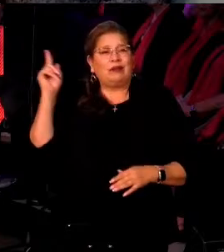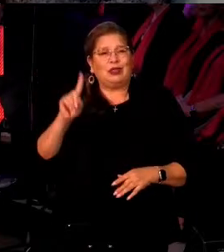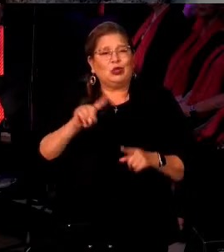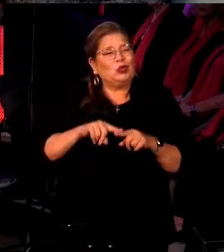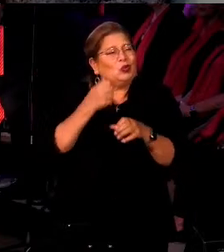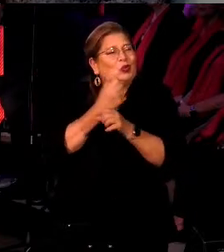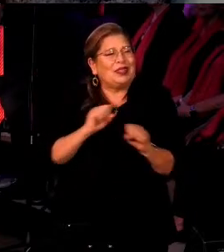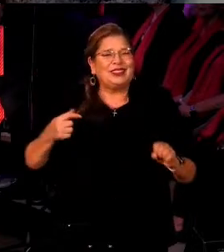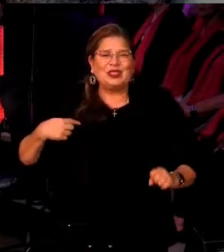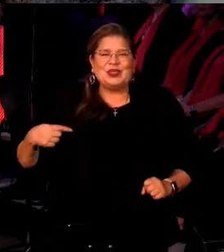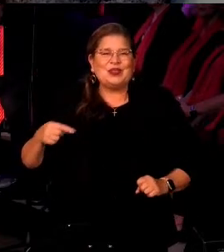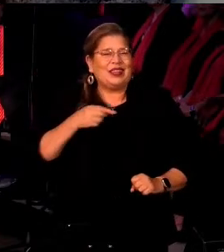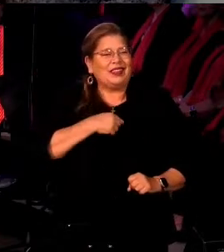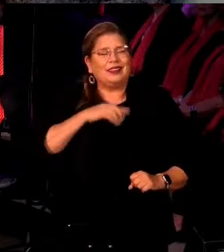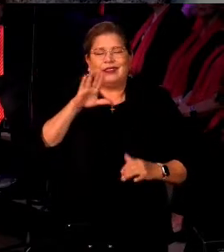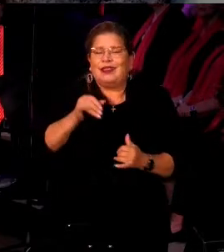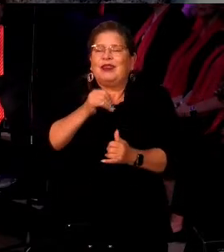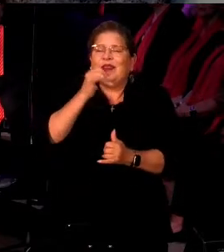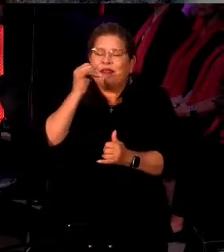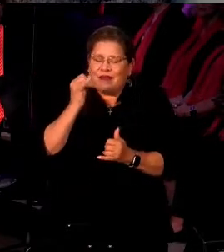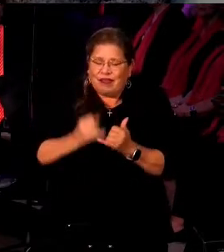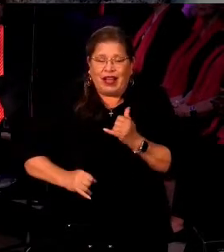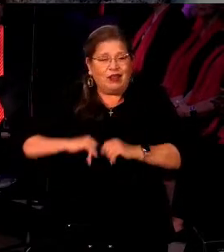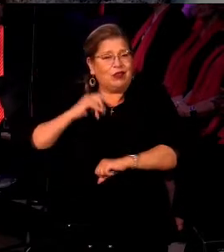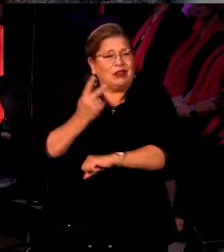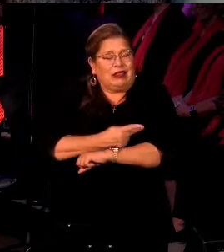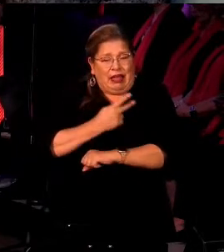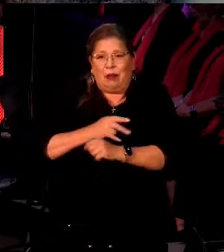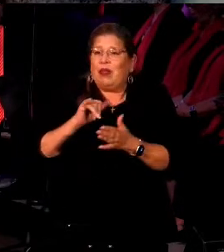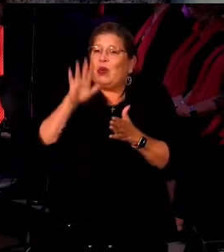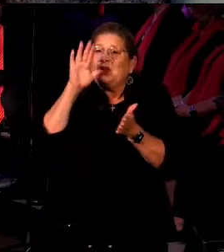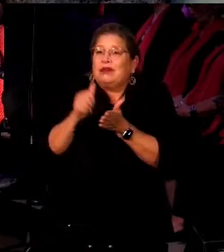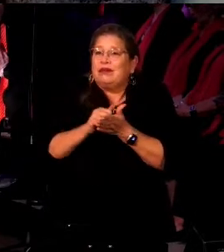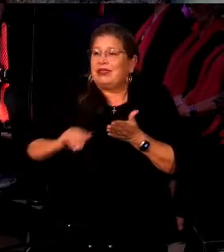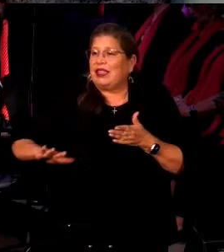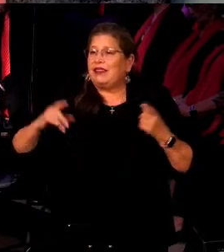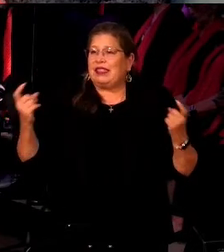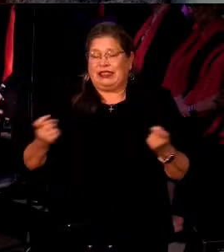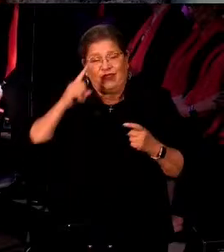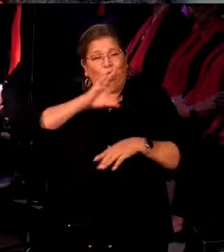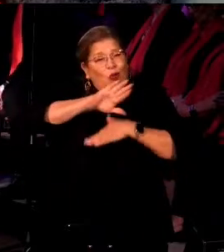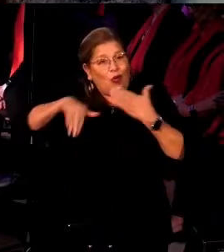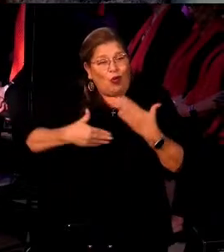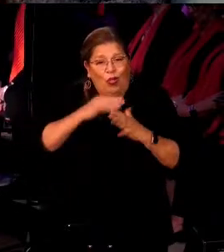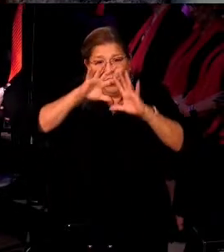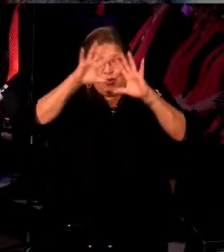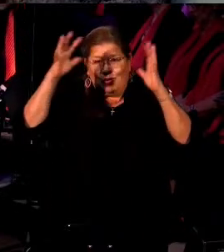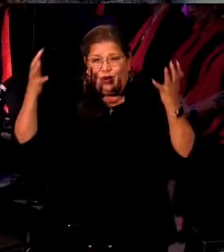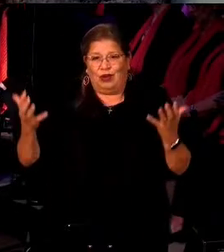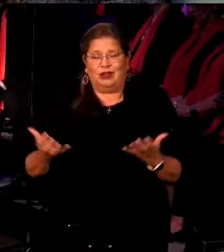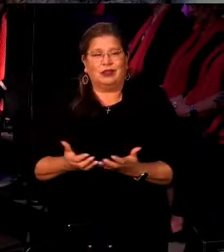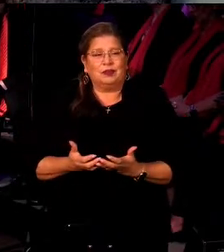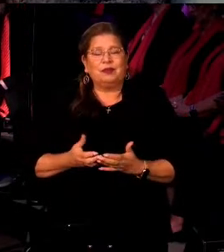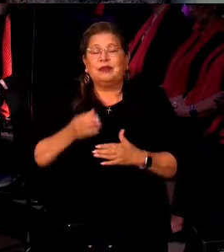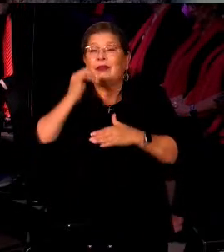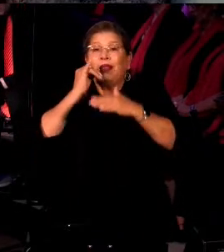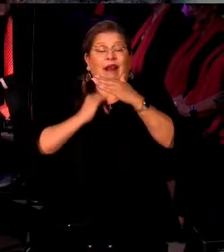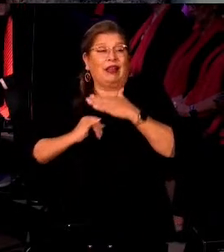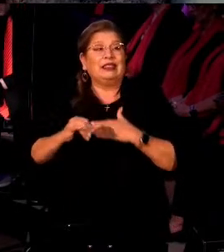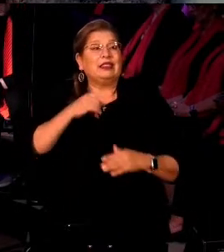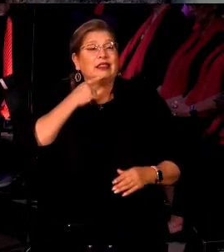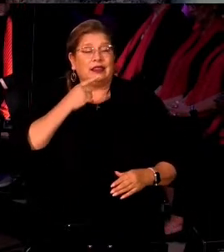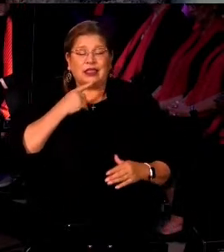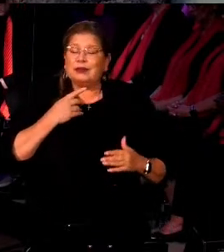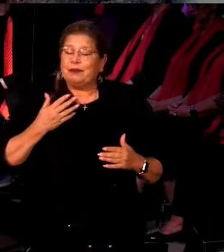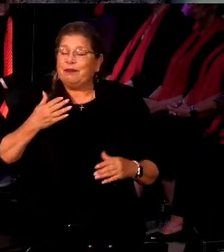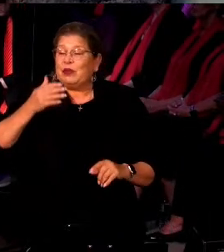redeemer, the final sacrificial lamb that takes away the sins of the world. Isaiah said, "Yet